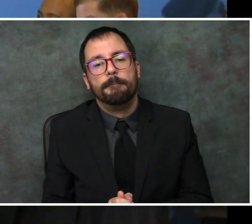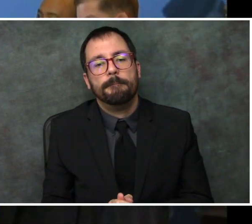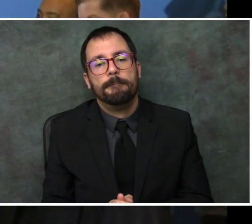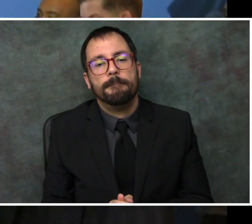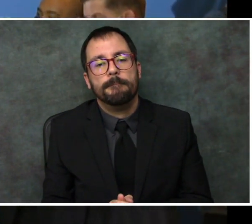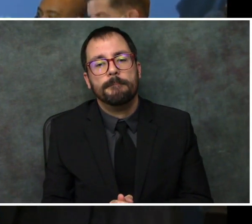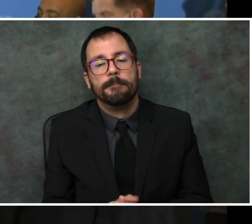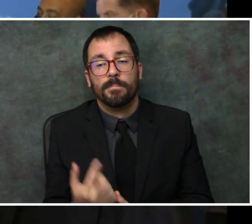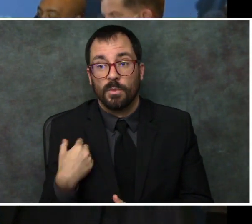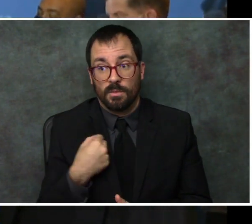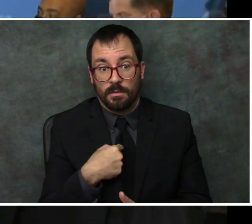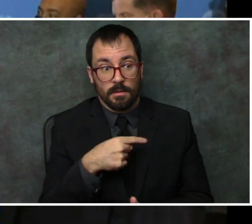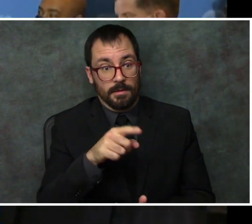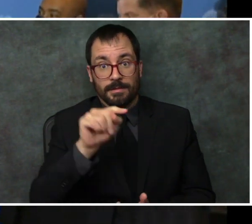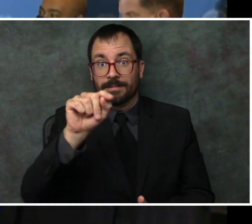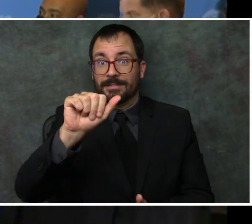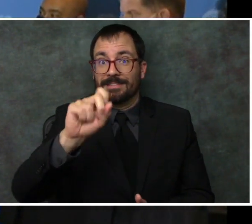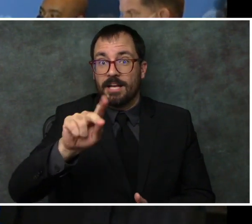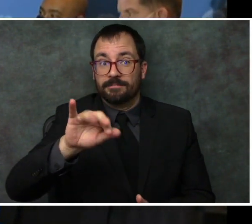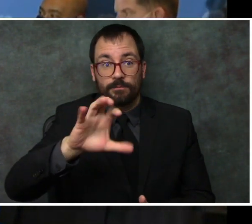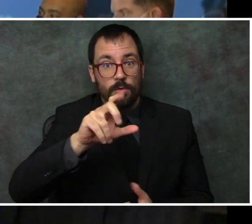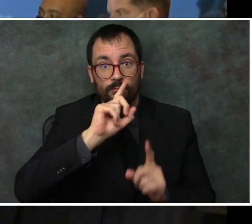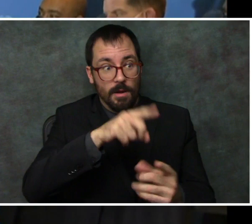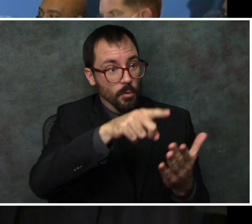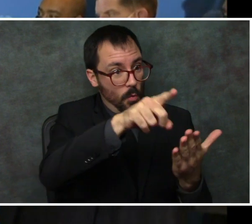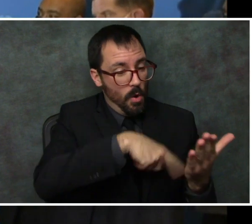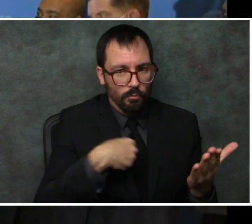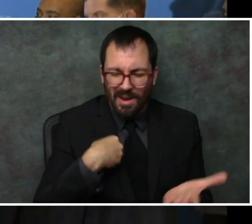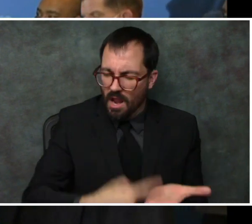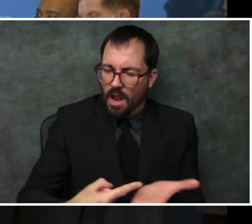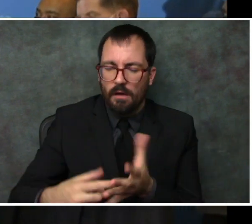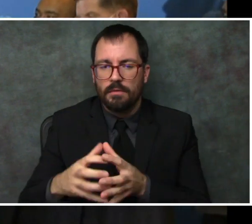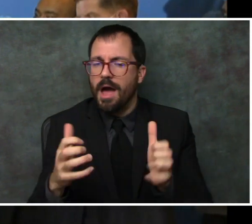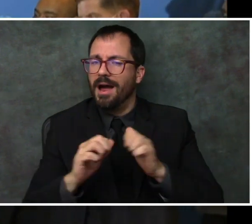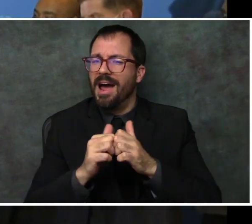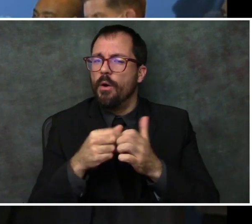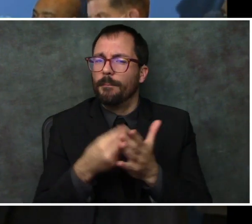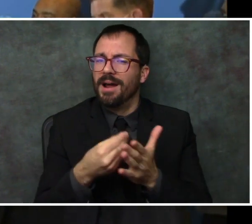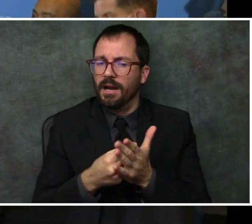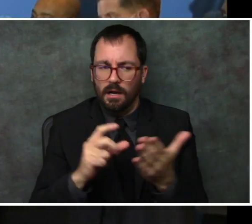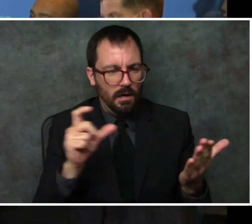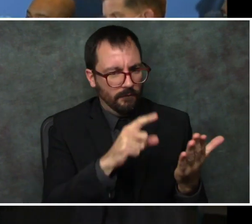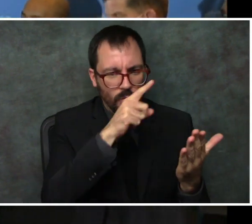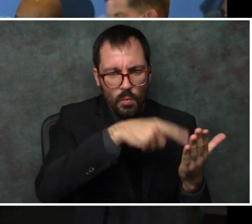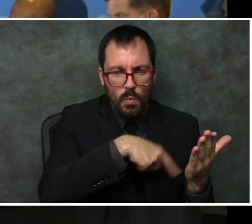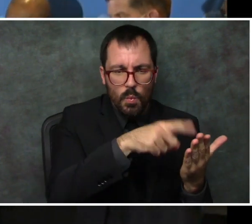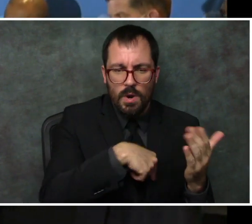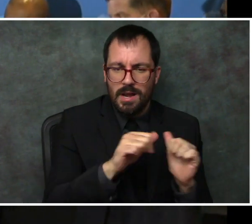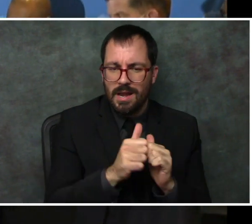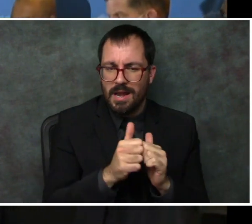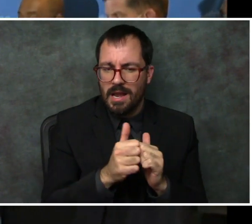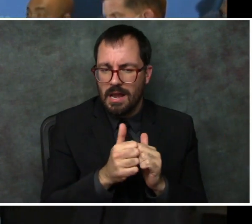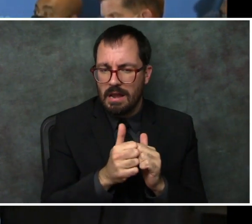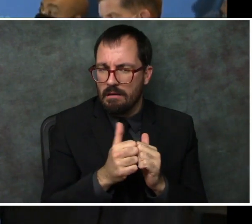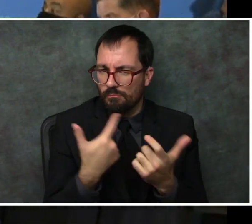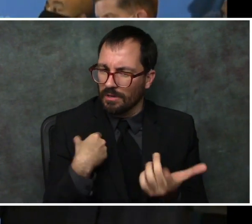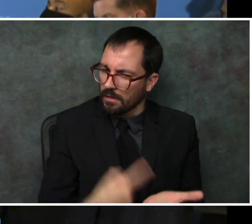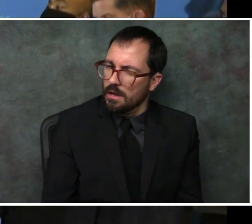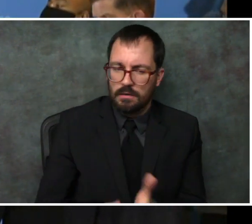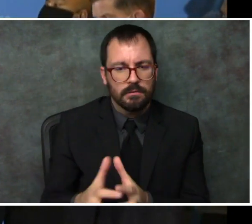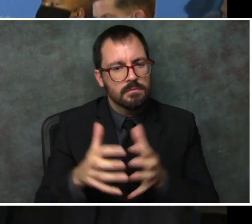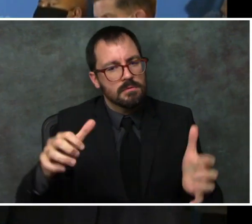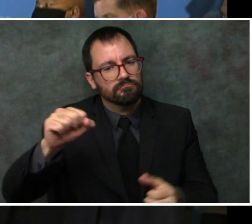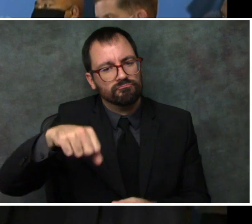of time as a task force talking about how these reforms would be funded. And in the